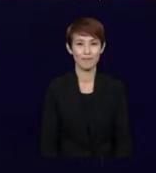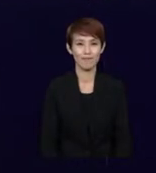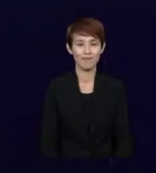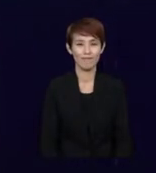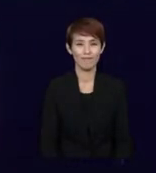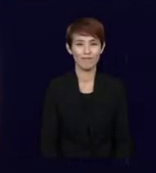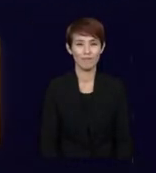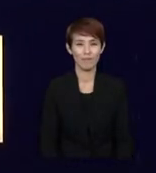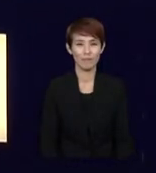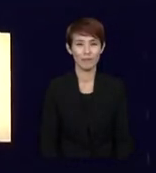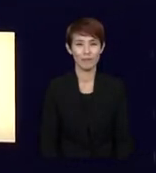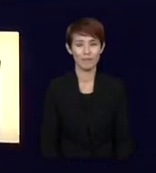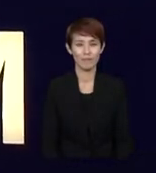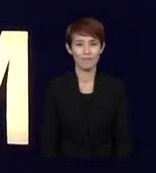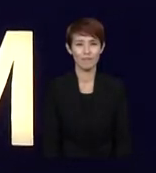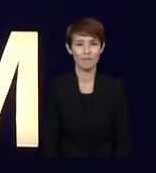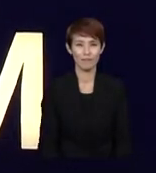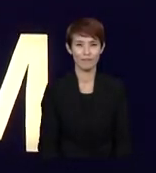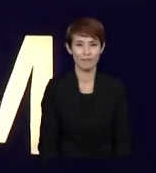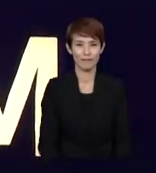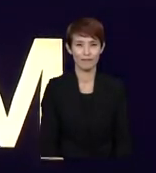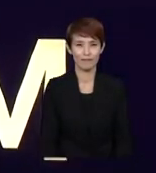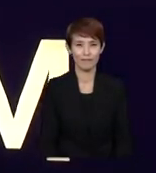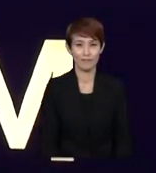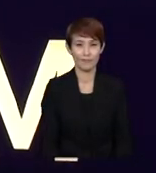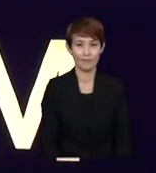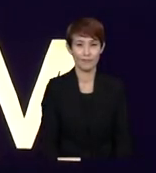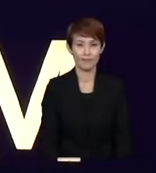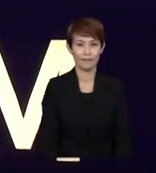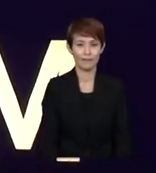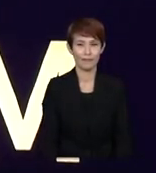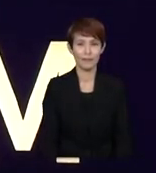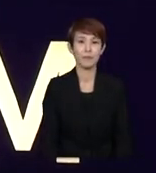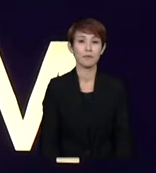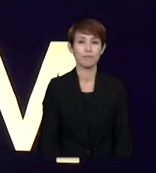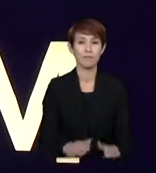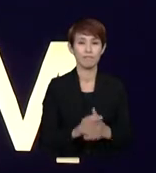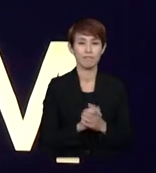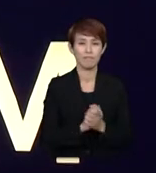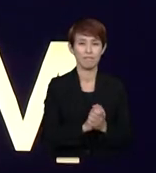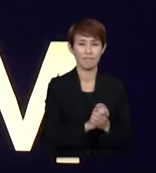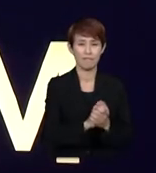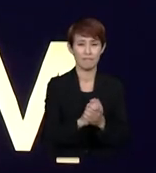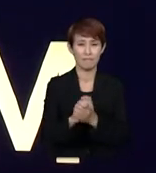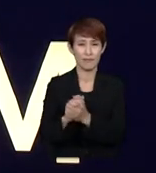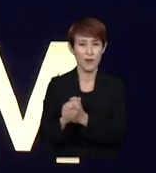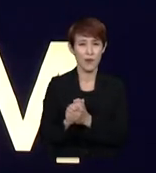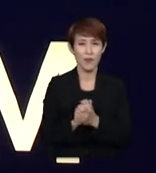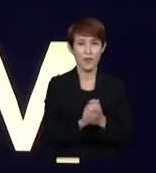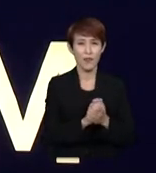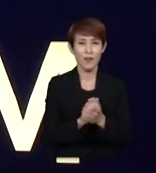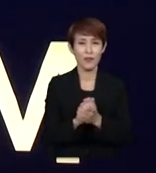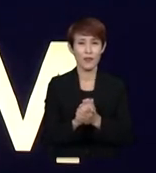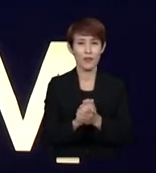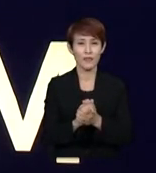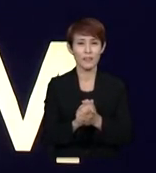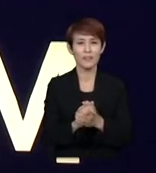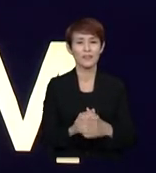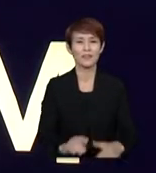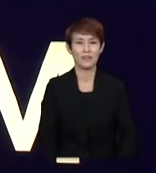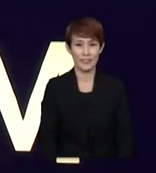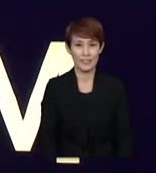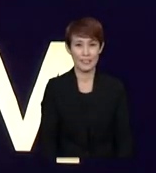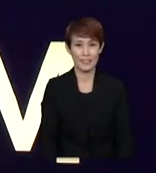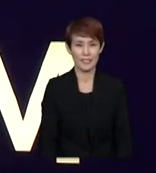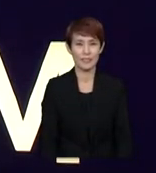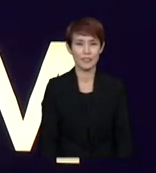Harmonize is a hard act to follow. Ladies and gentlemen, in the